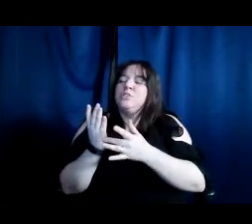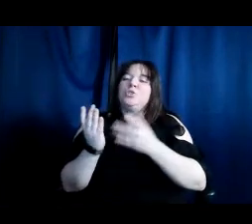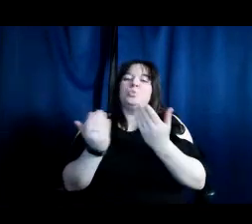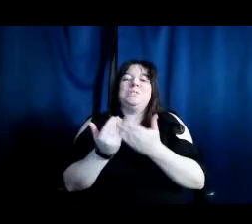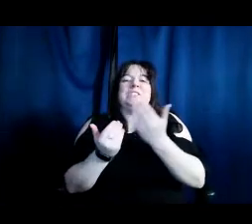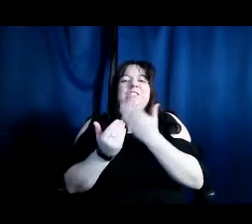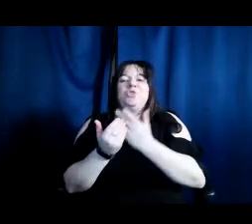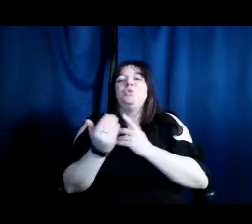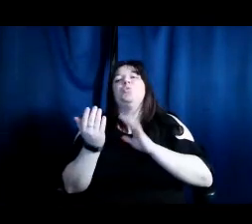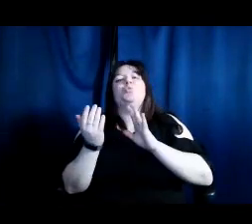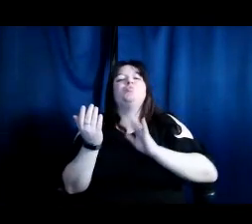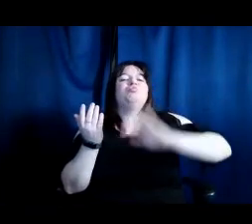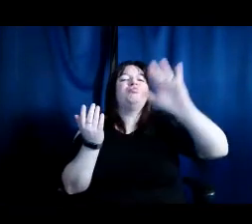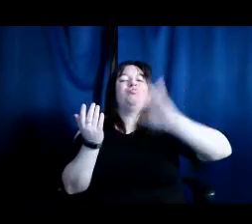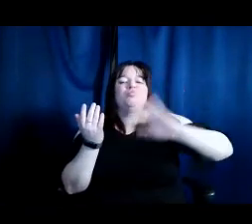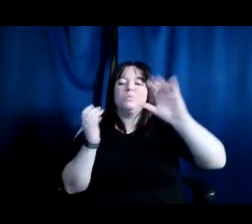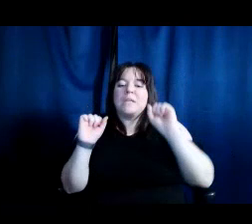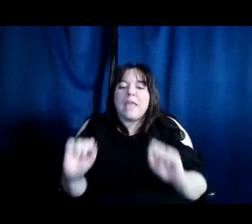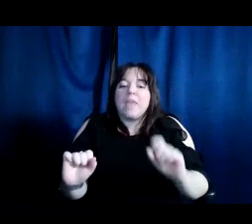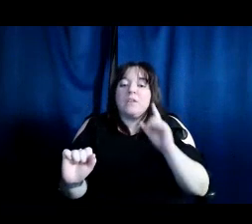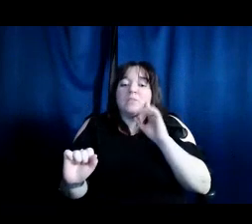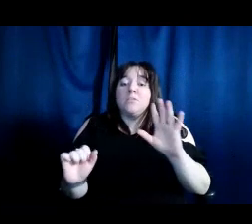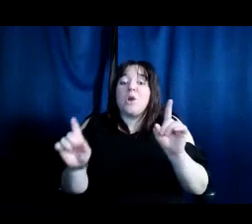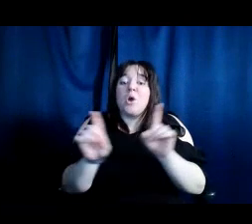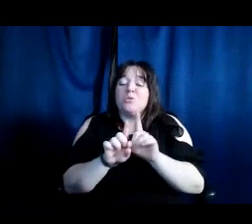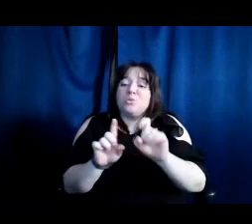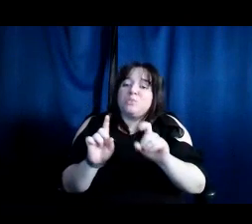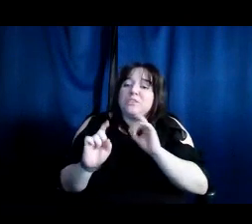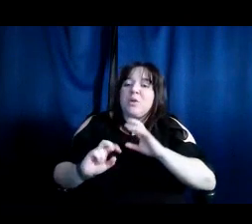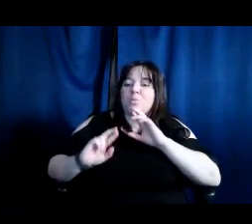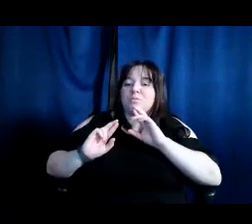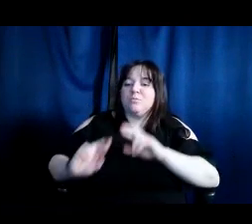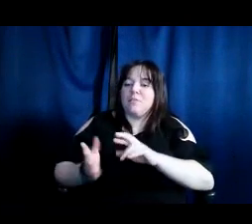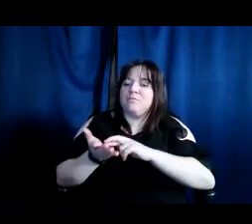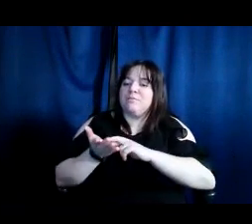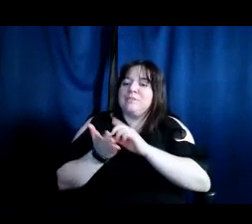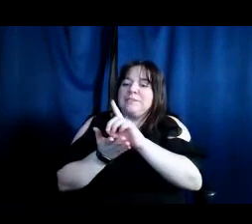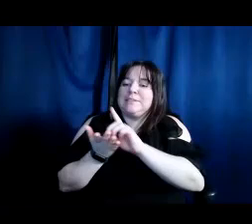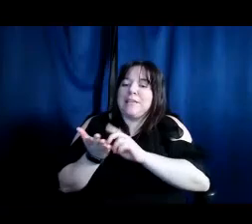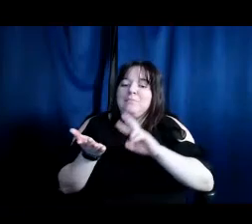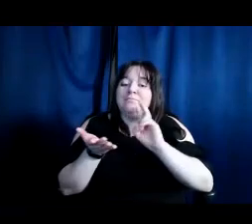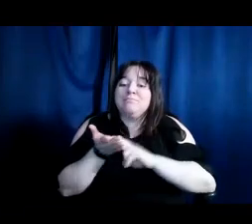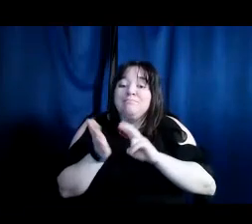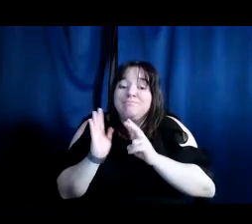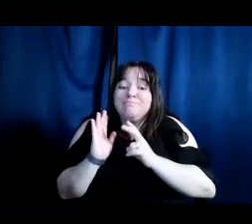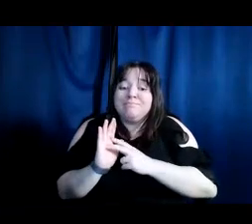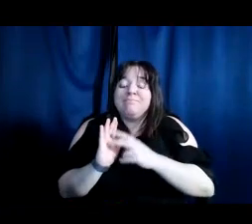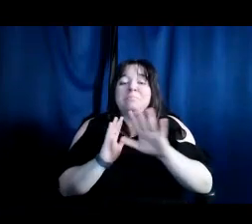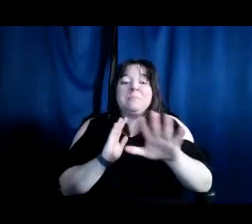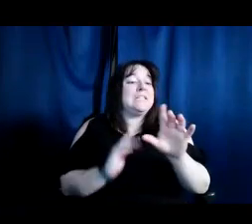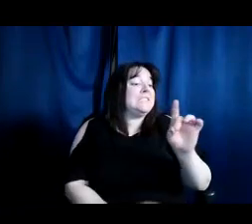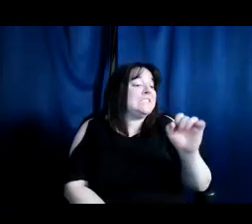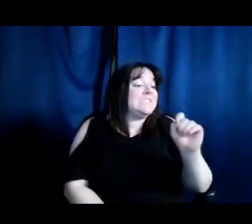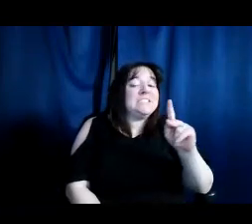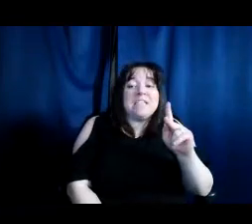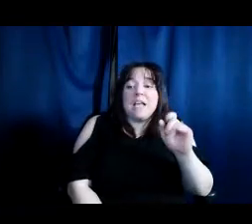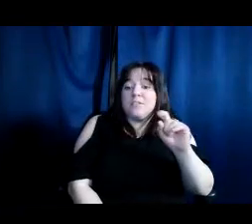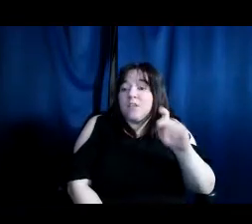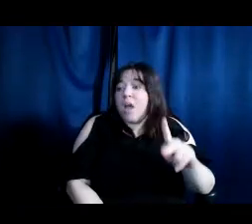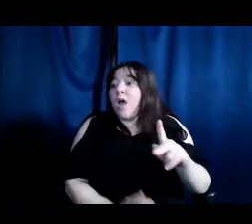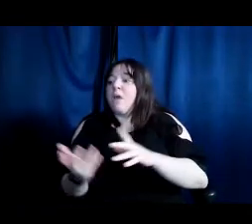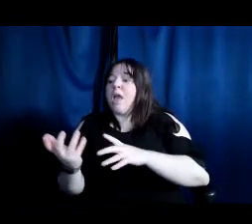responsive design, which means your site must be compatible with various tools, including desktop and mobile browsers,